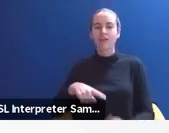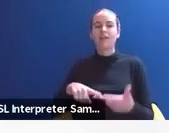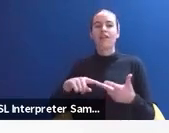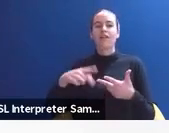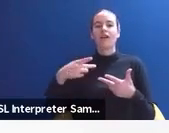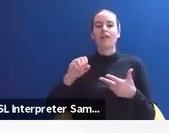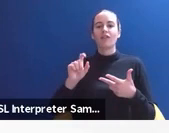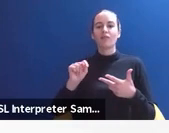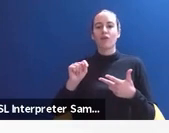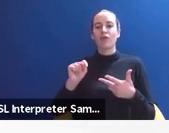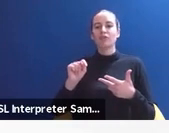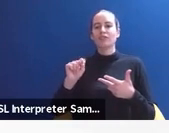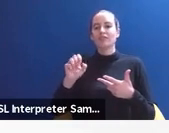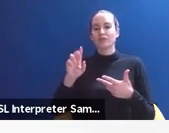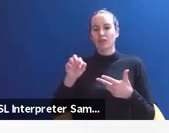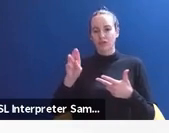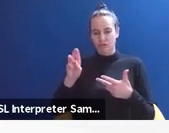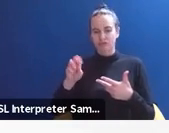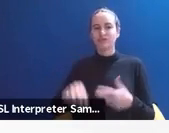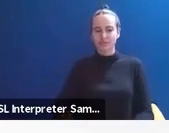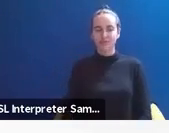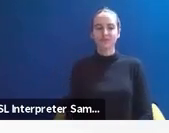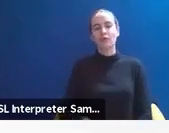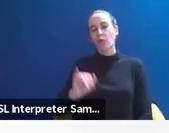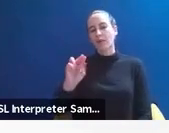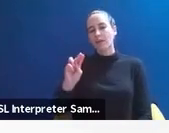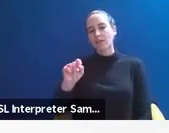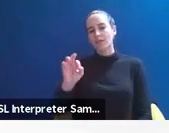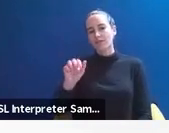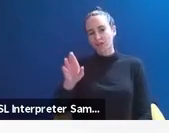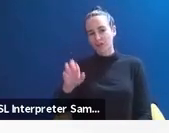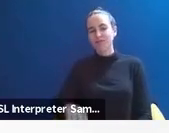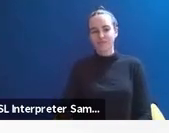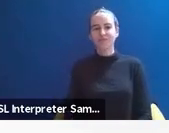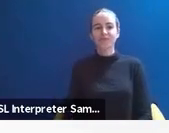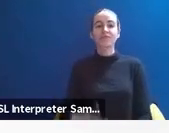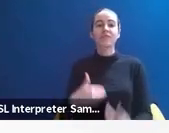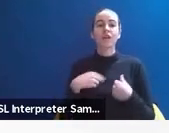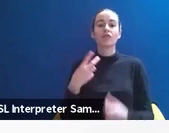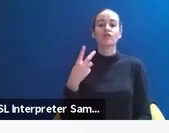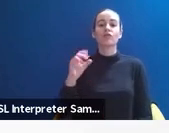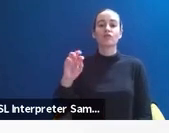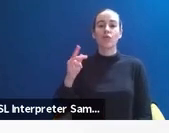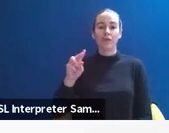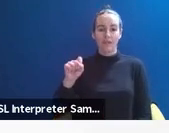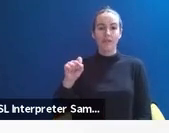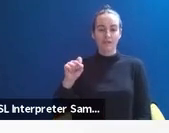posterior, also called the inferior. We also have two otolith organs, the utricle and the